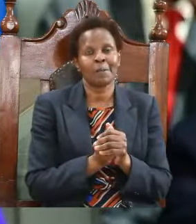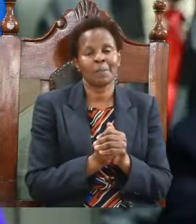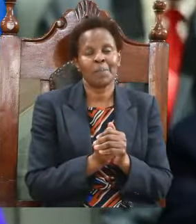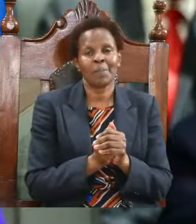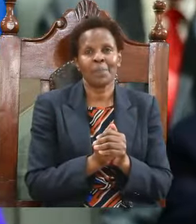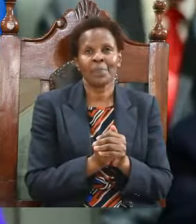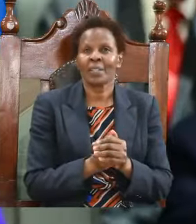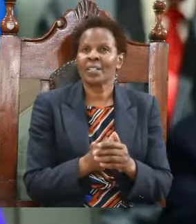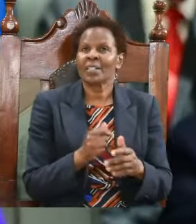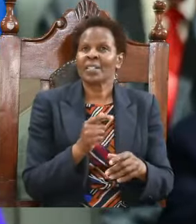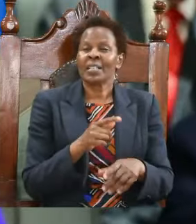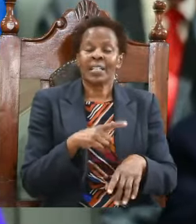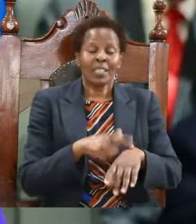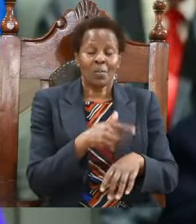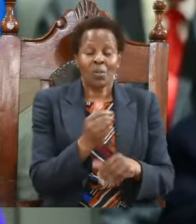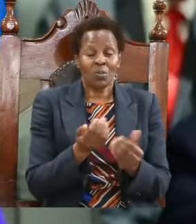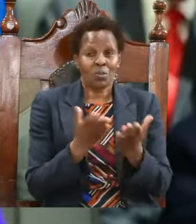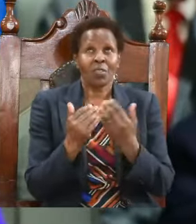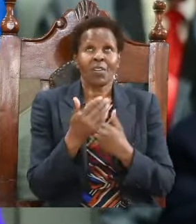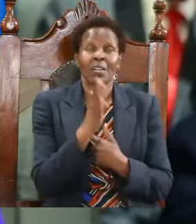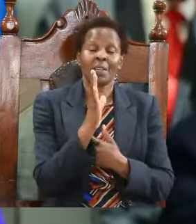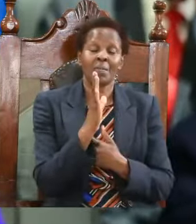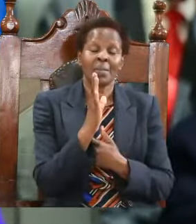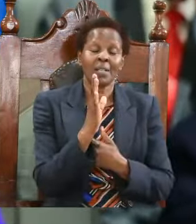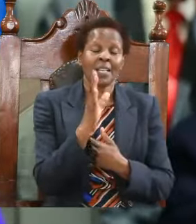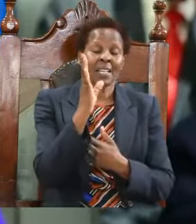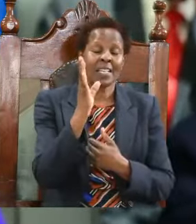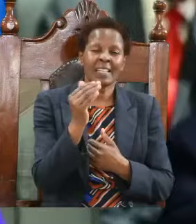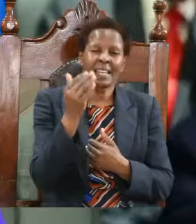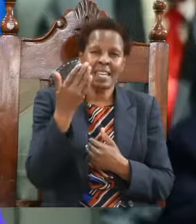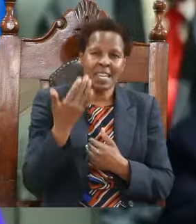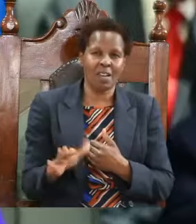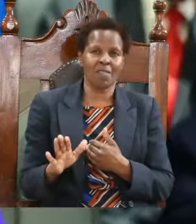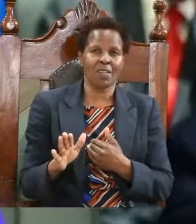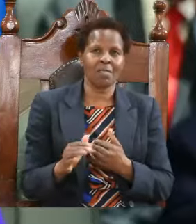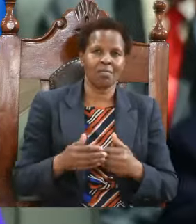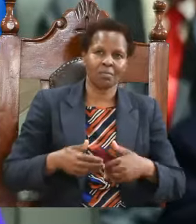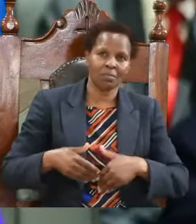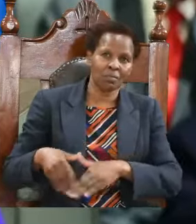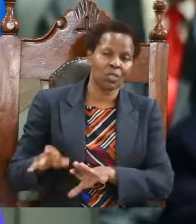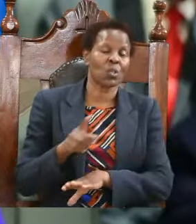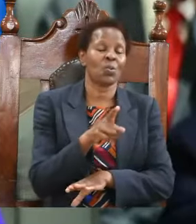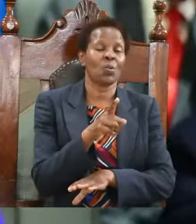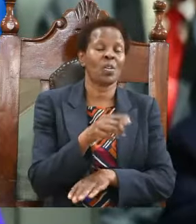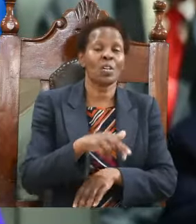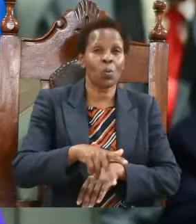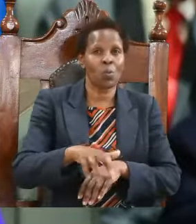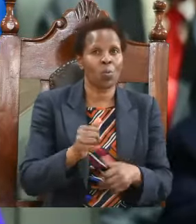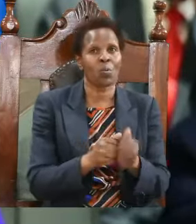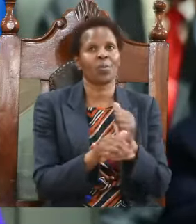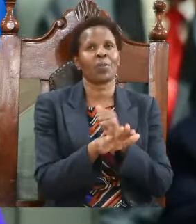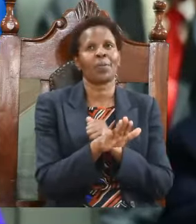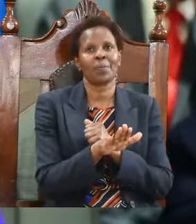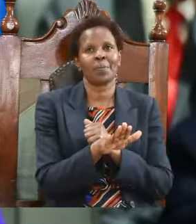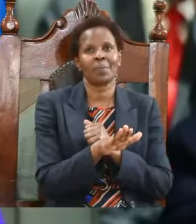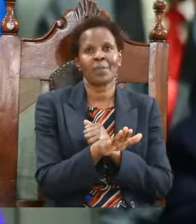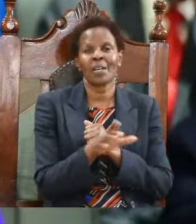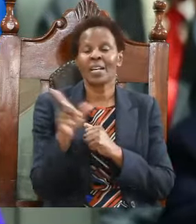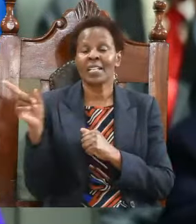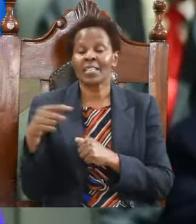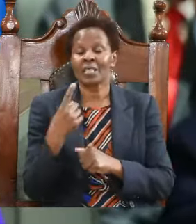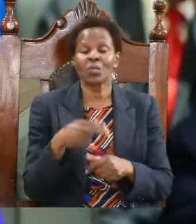In our serving. When you are serving the Lord will never leave you. He will walk with you. And I want